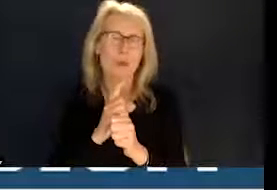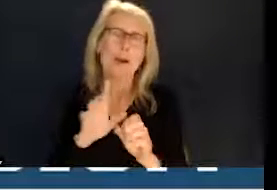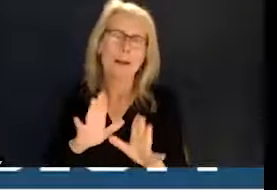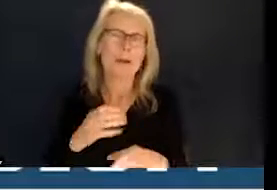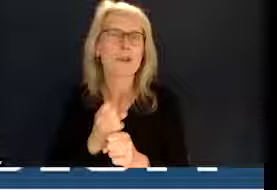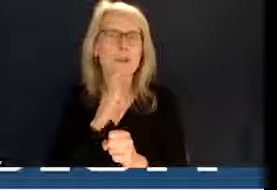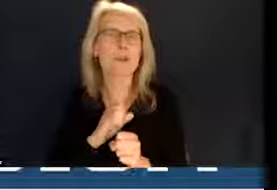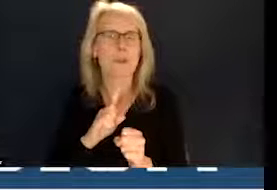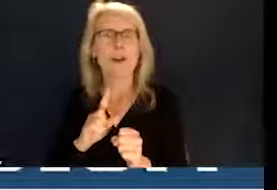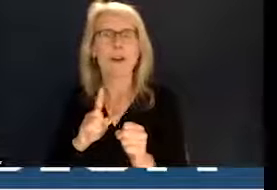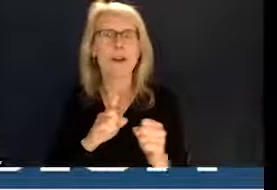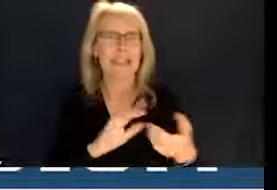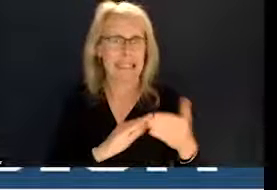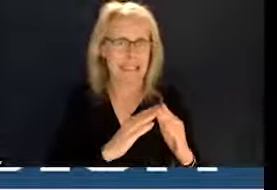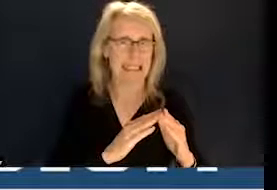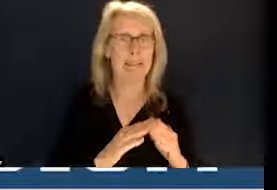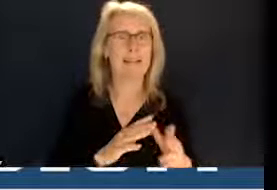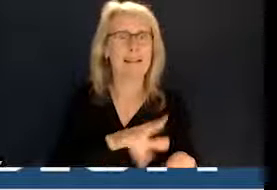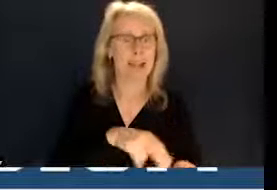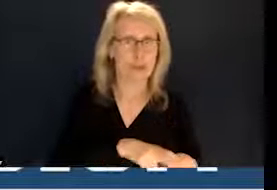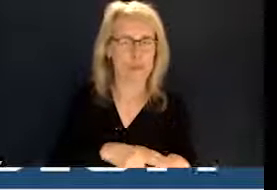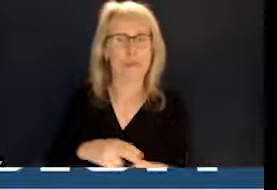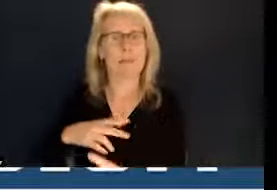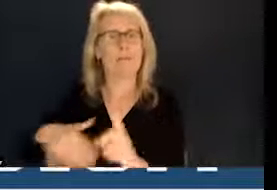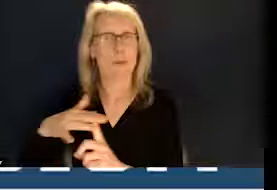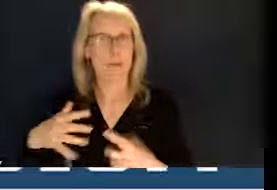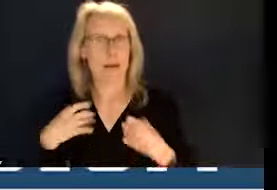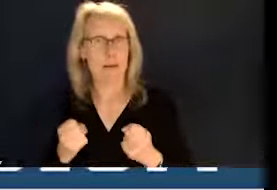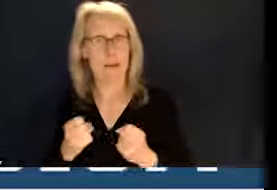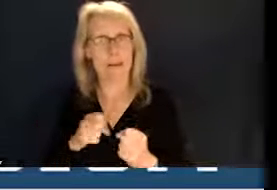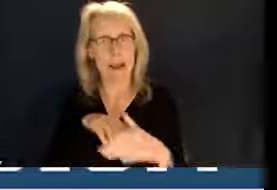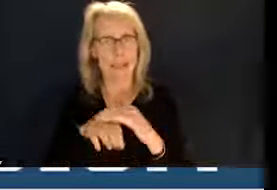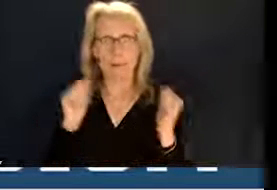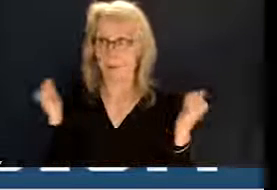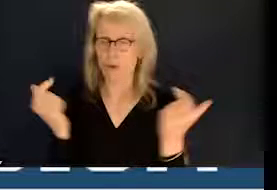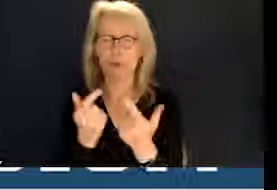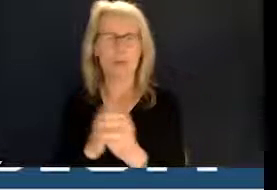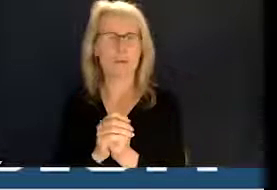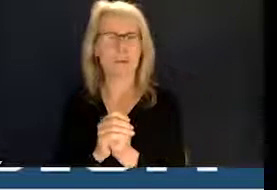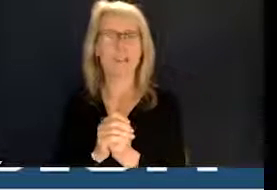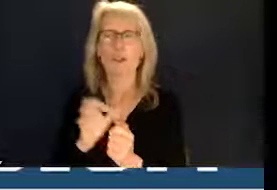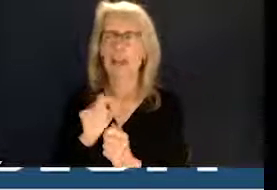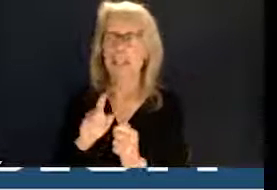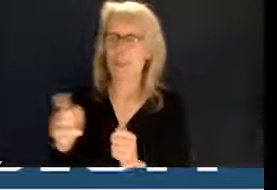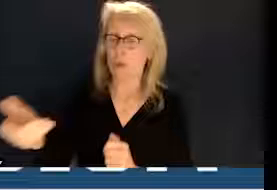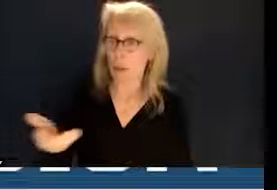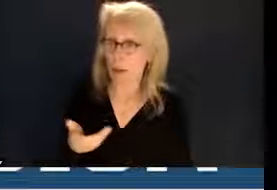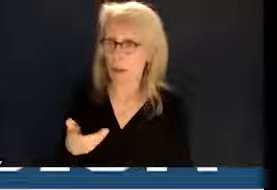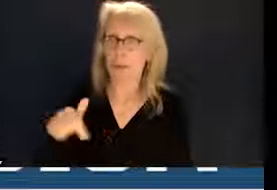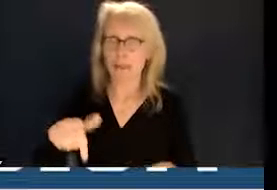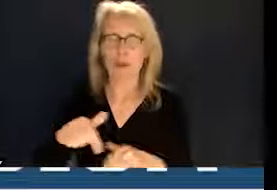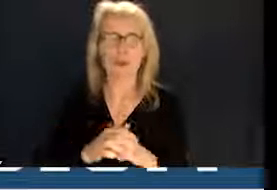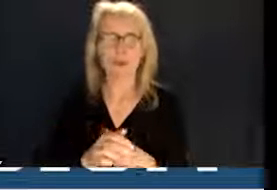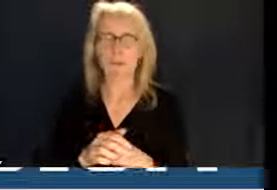regenerate urban nature, environmental health, and access for all peoples. Chris, on behalf of SFU, I welcome you